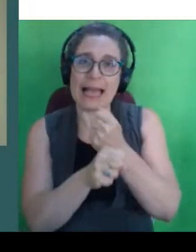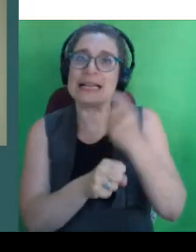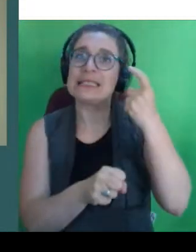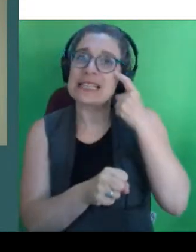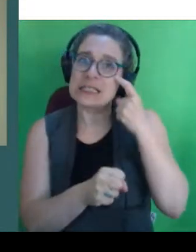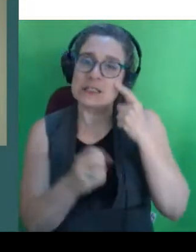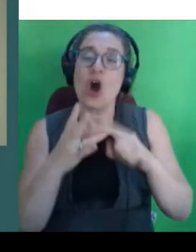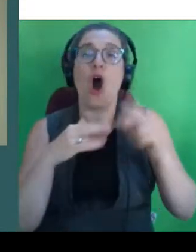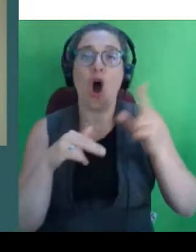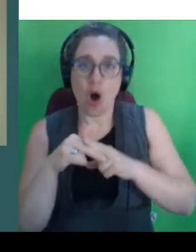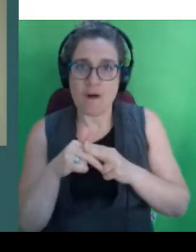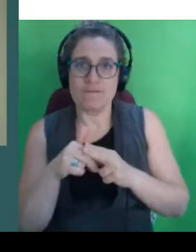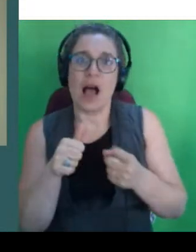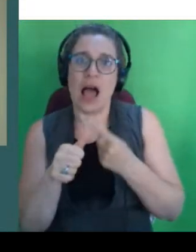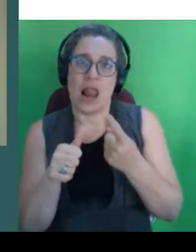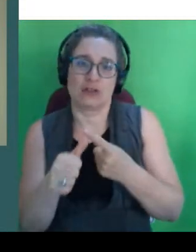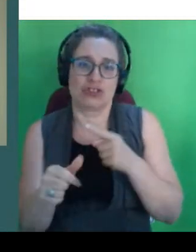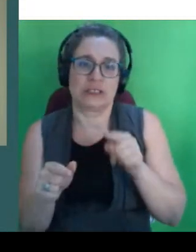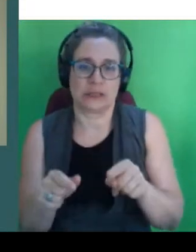Thank you.